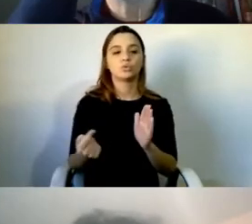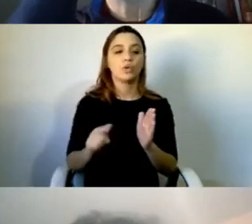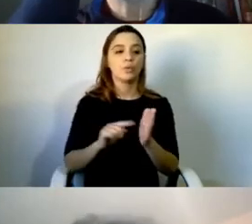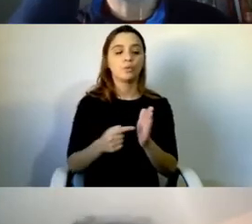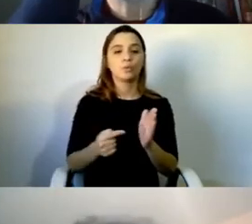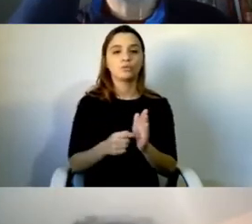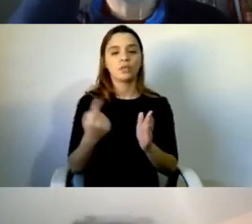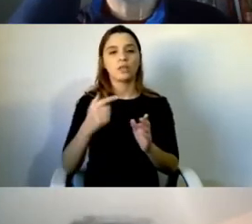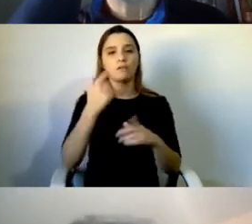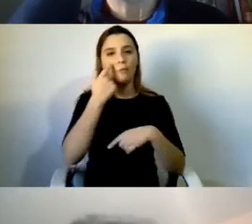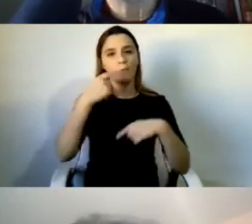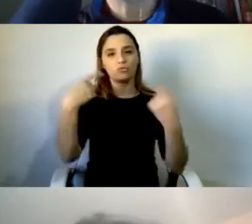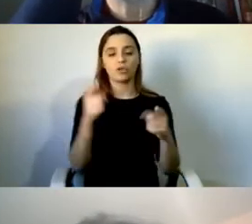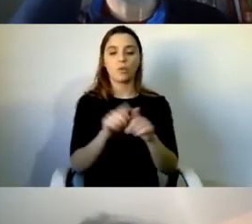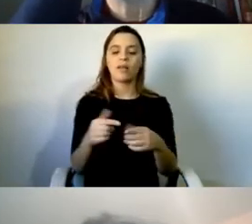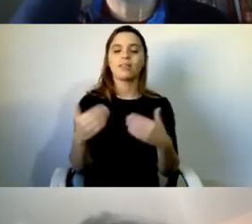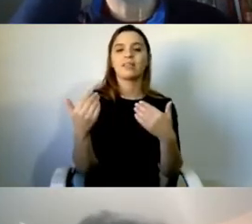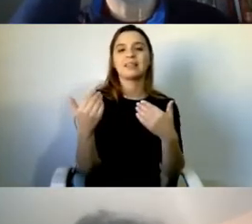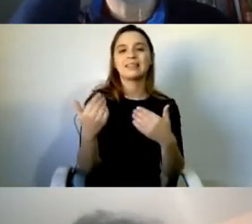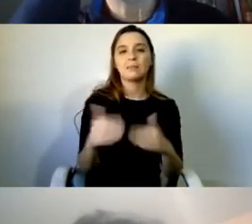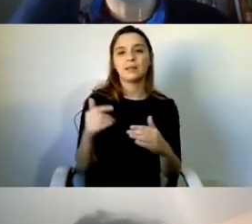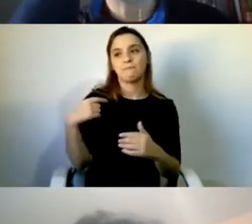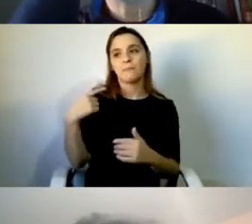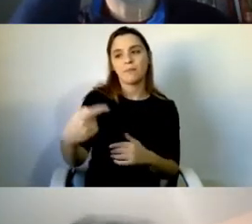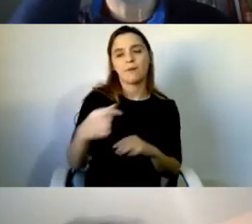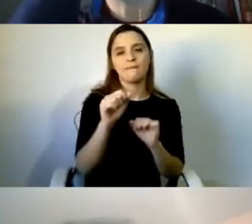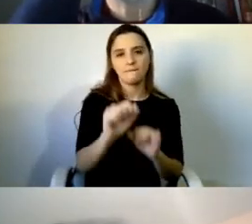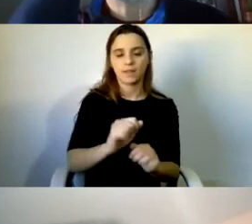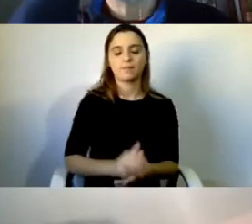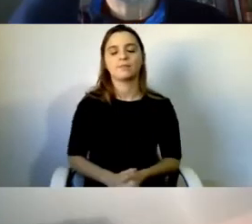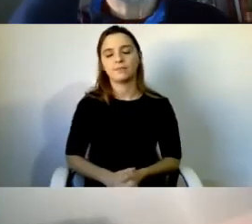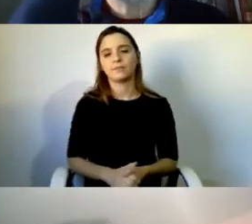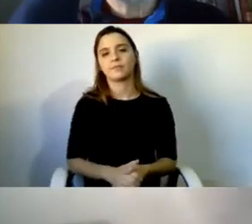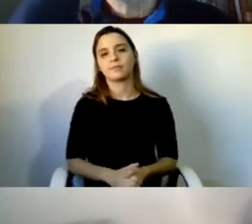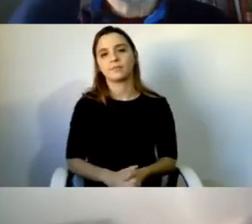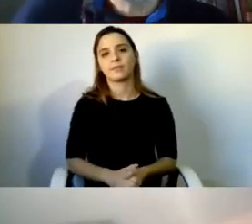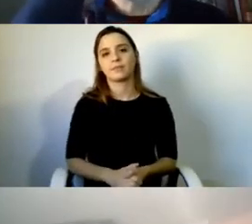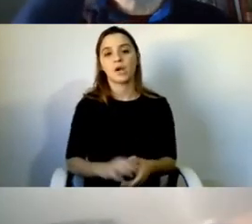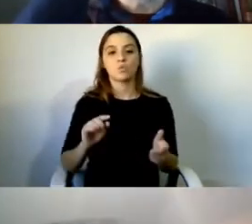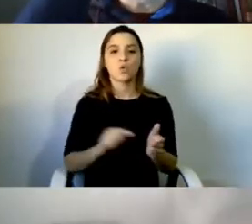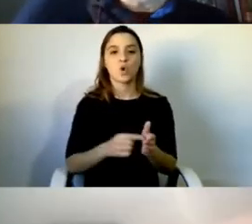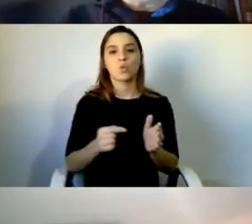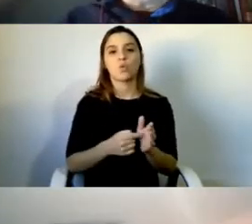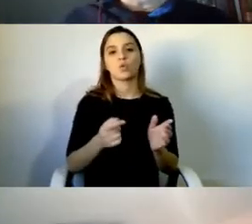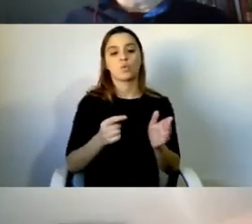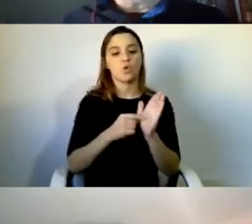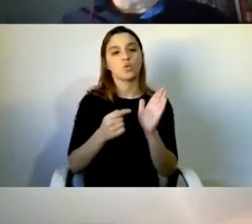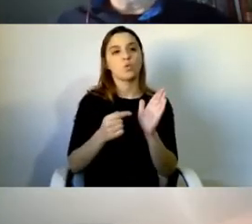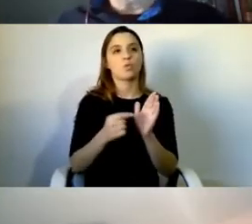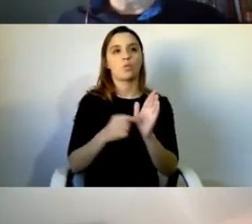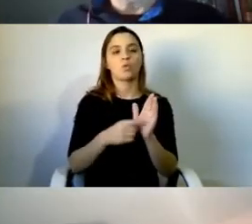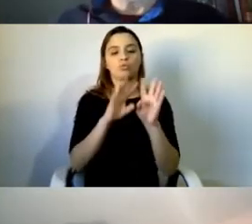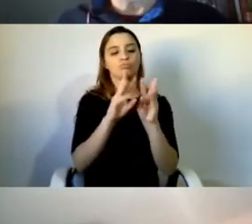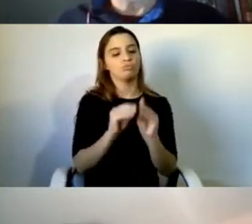daily life. And these points are then transferred into hours, meaning hours